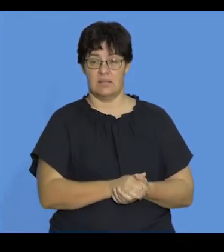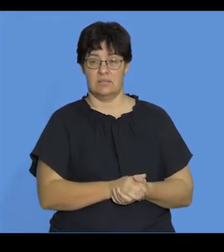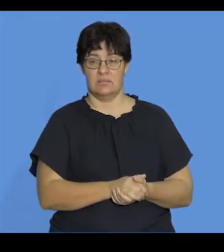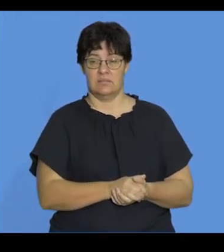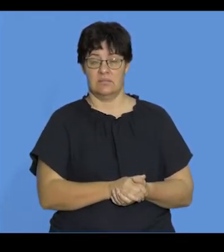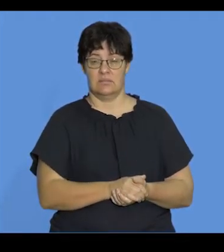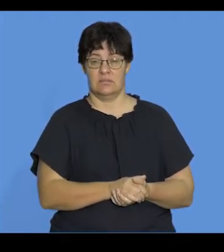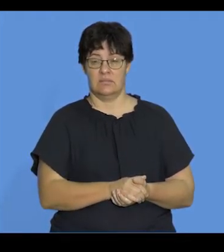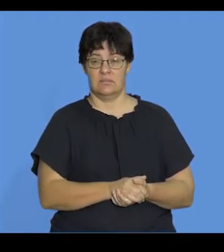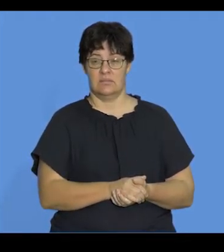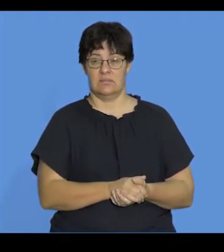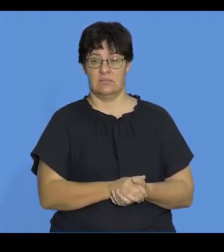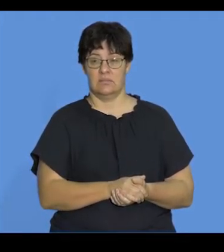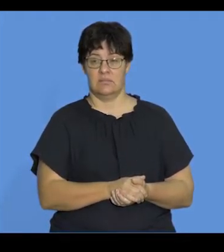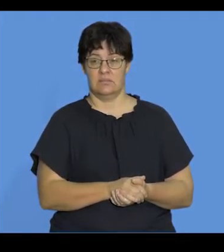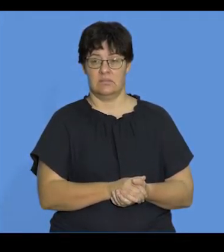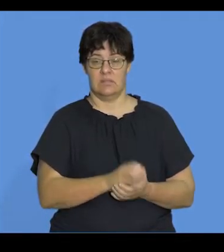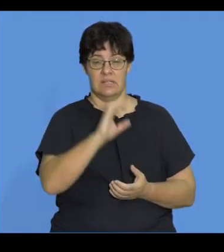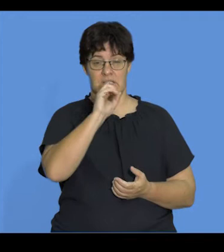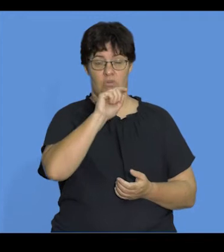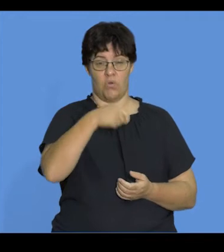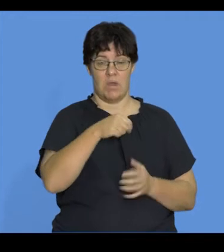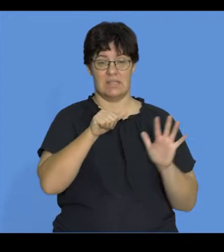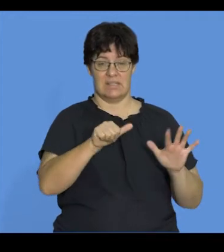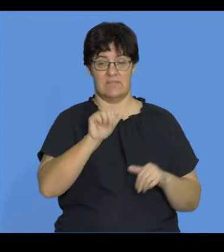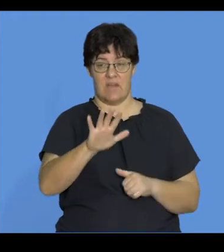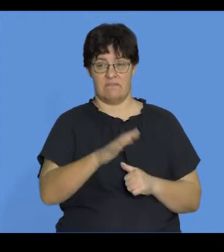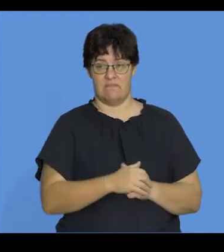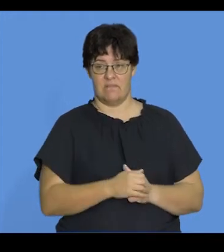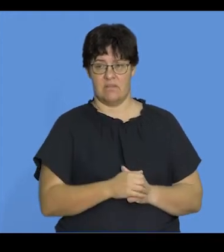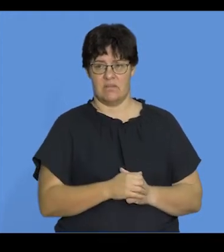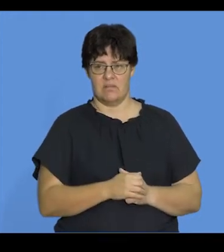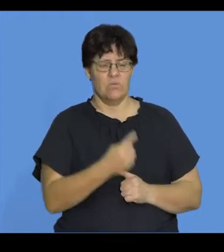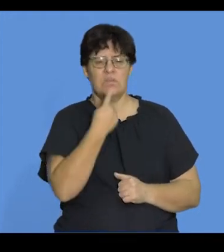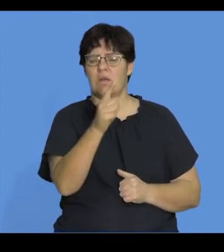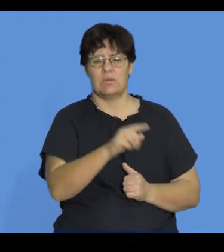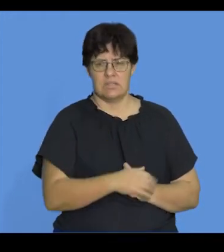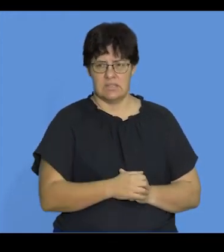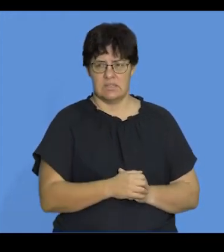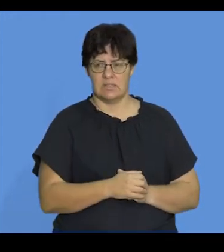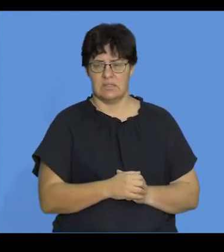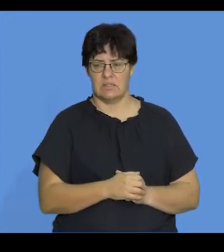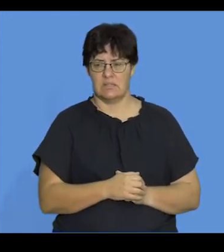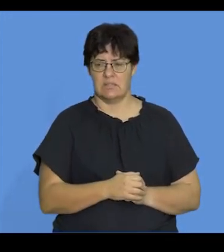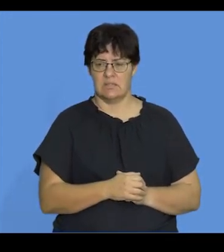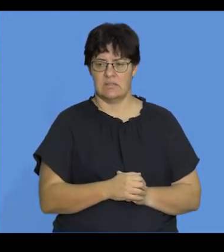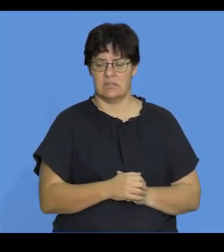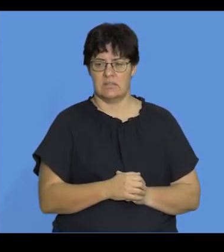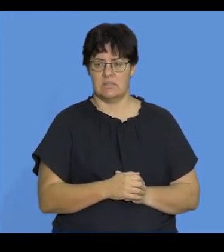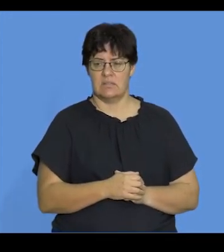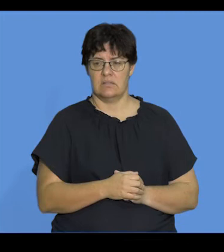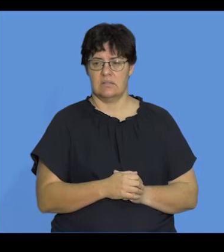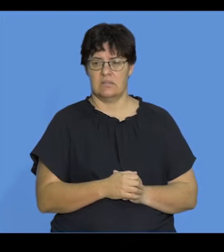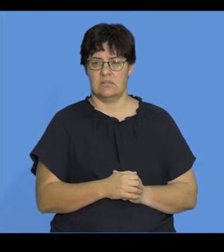is as a decimal fraction is 0.65. Now, what are we saying? We are saying